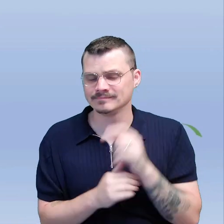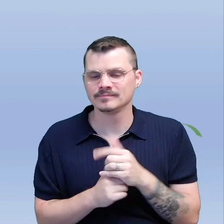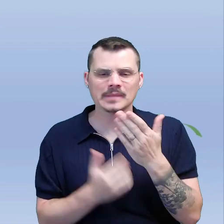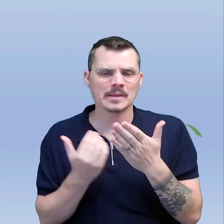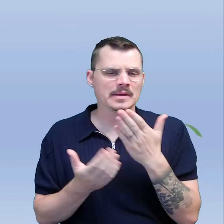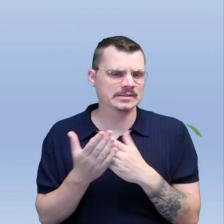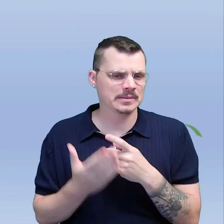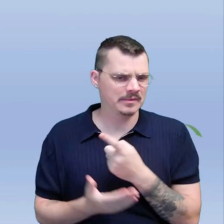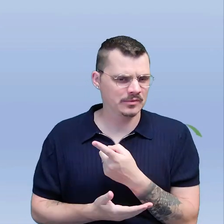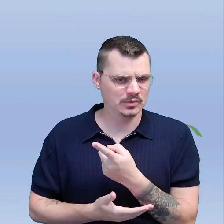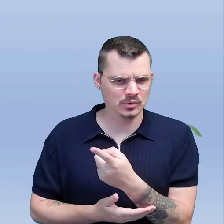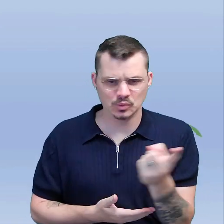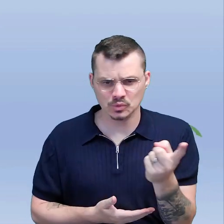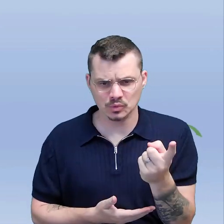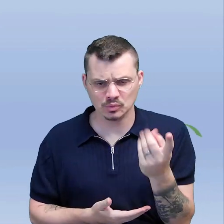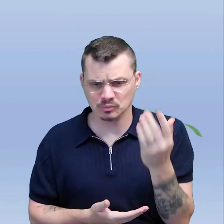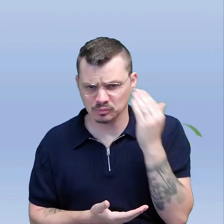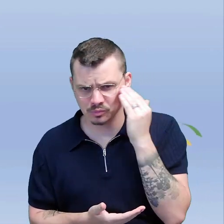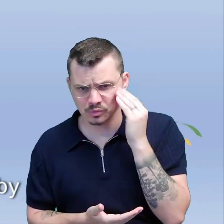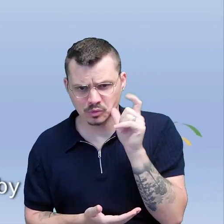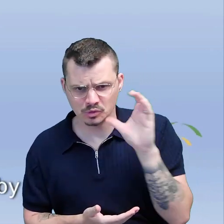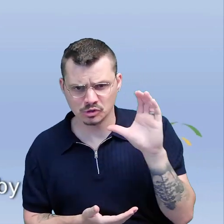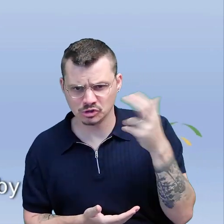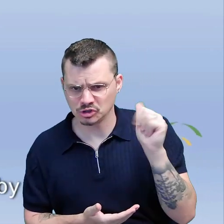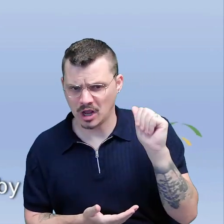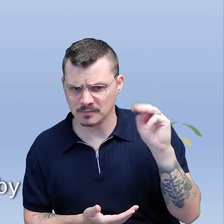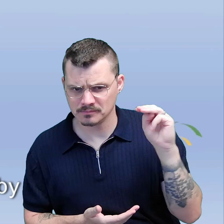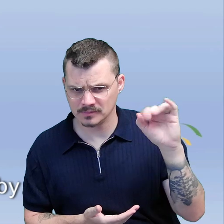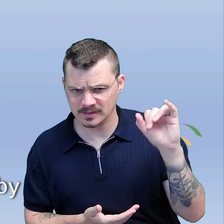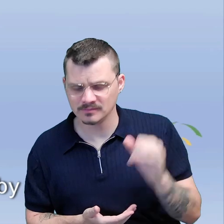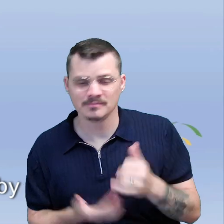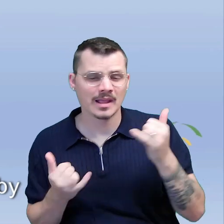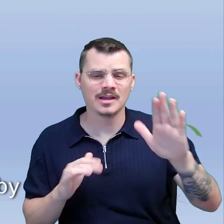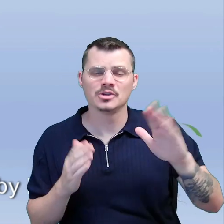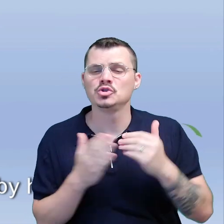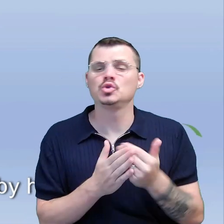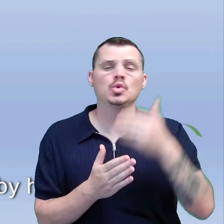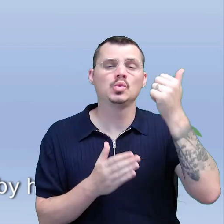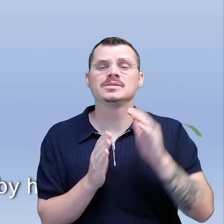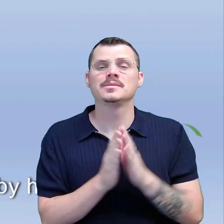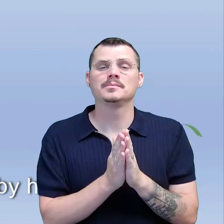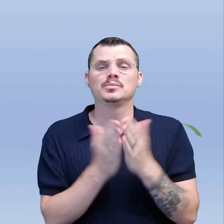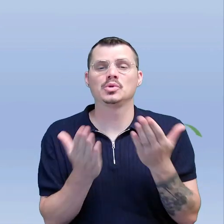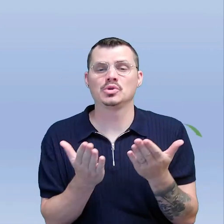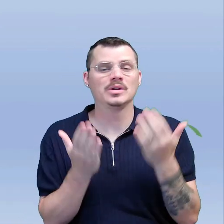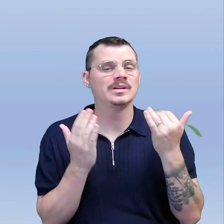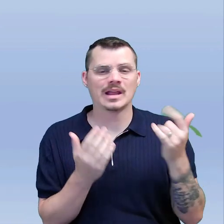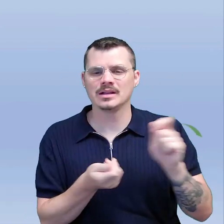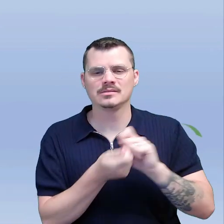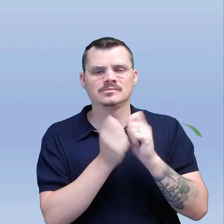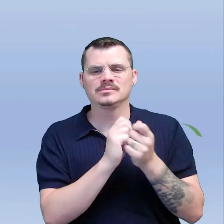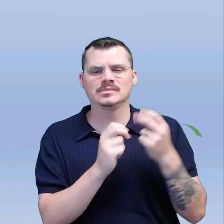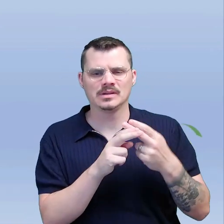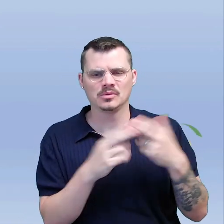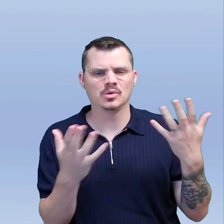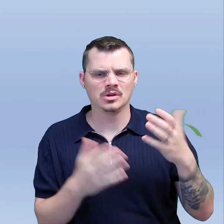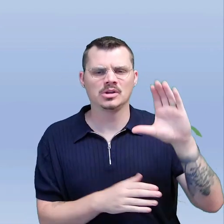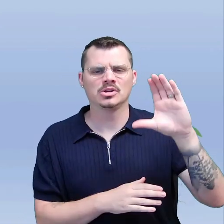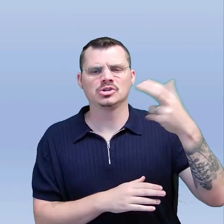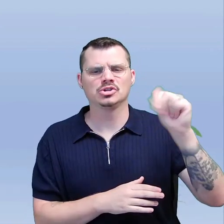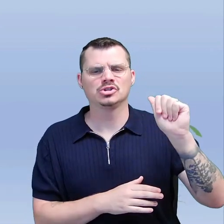already heard of Shami. Actually, now in his newest books, he goes by his given name, which